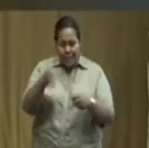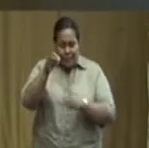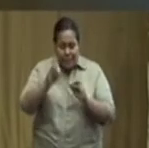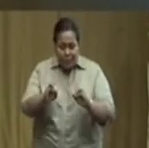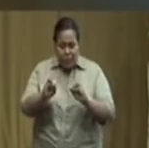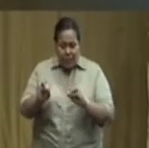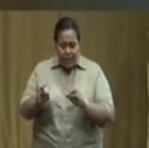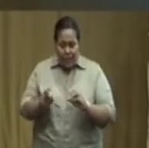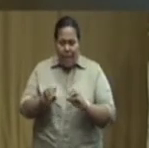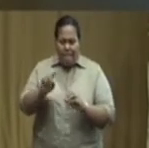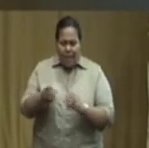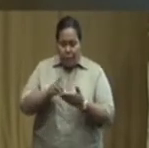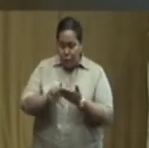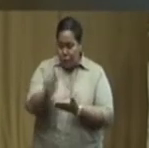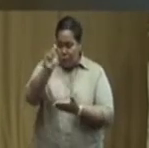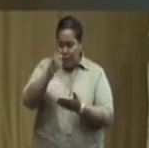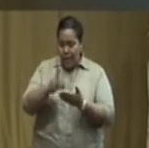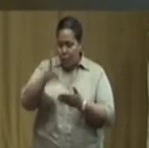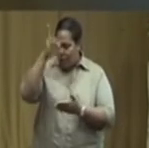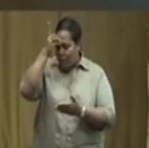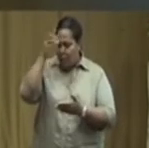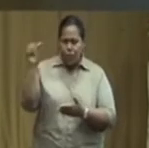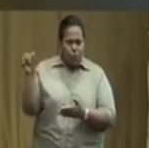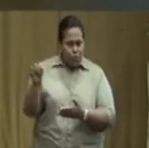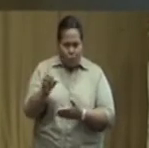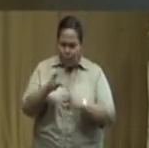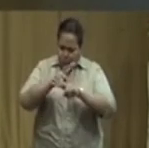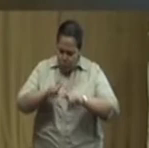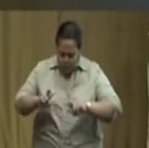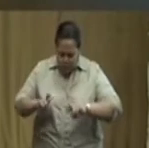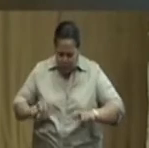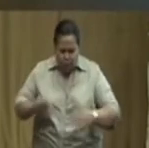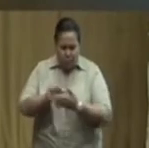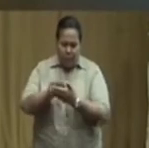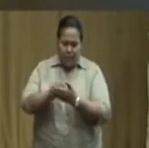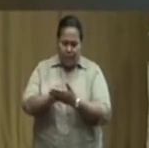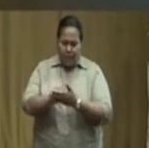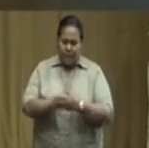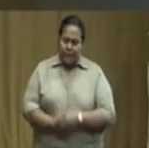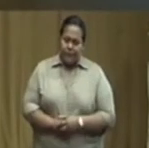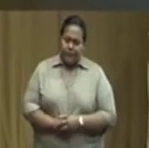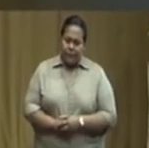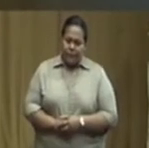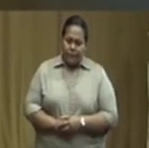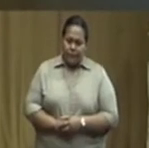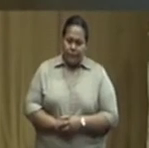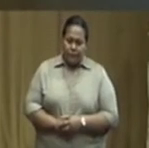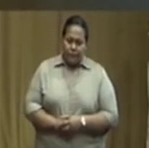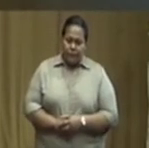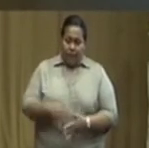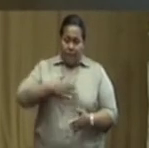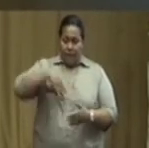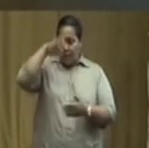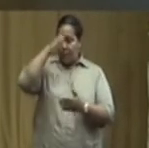who firmly believes that tertiary education should primarily be research-driven. And in my limited experience, not all